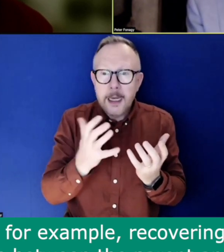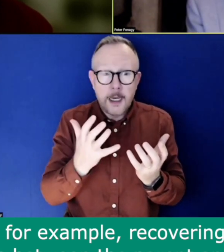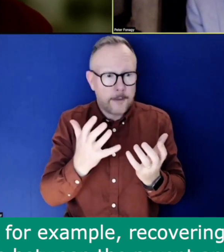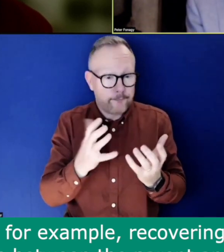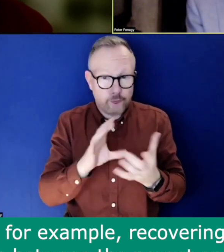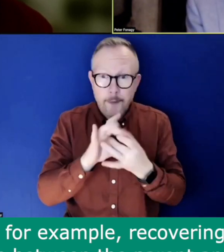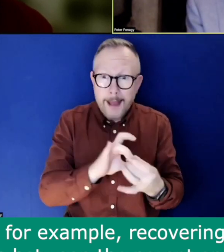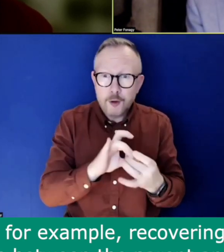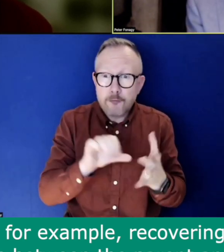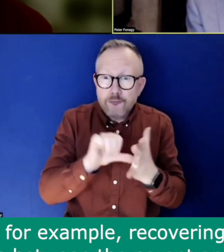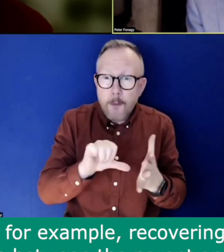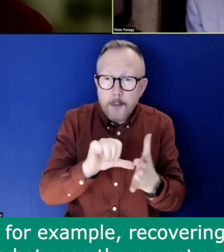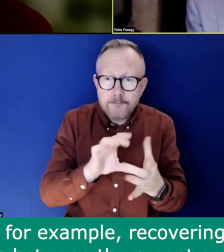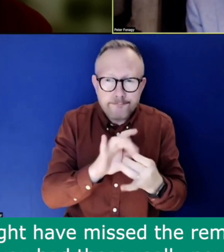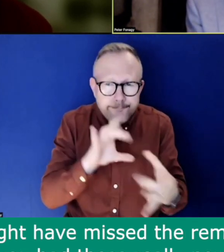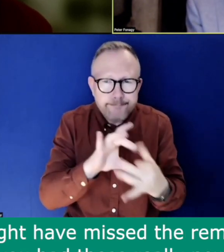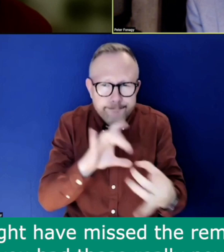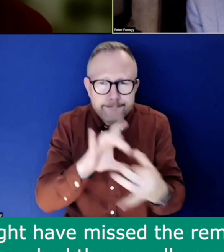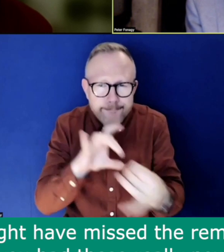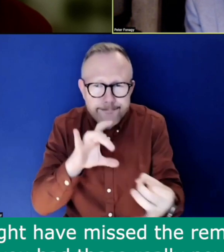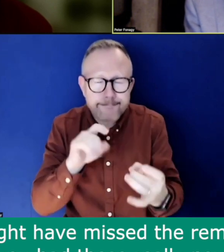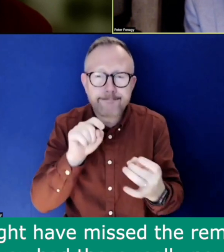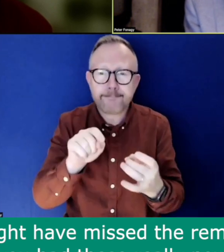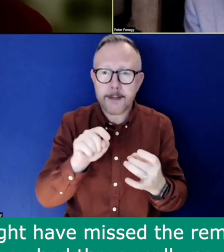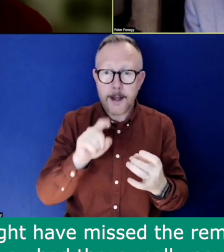the relationship between the parent and the child, and